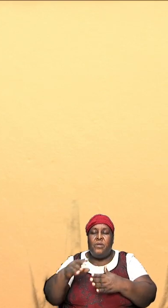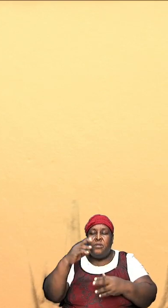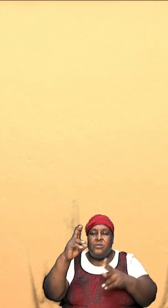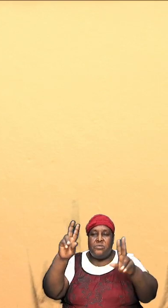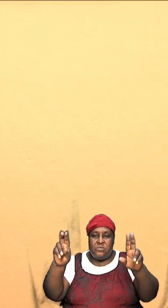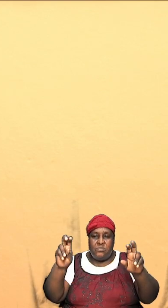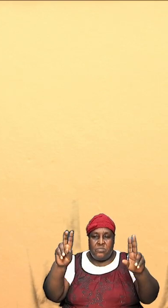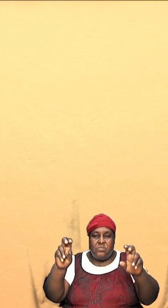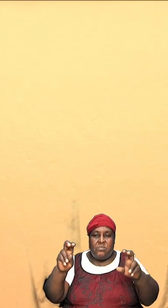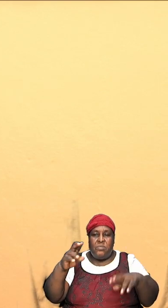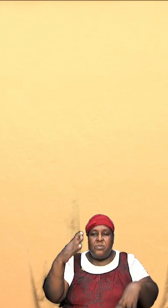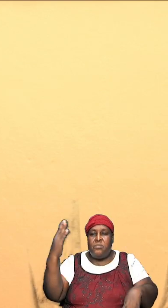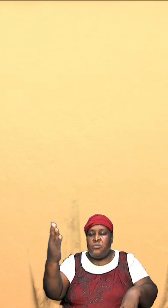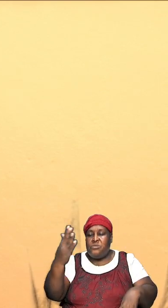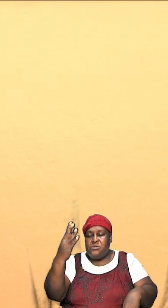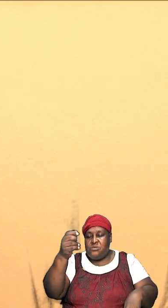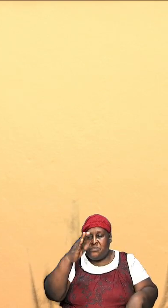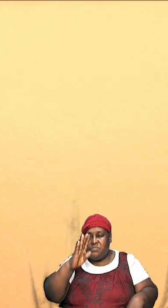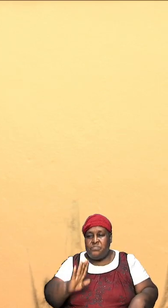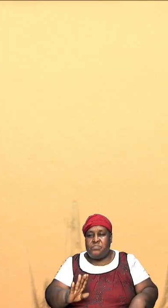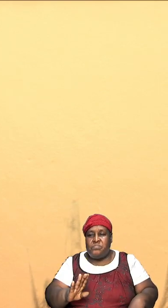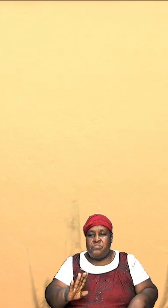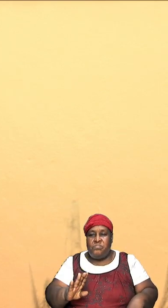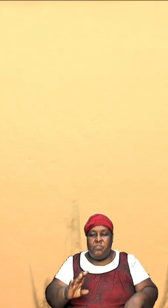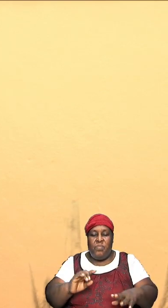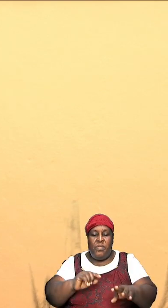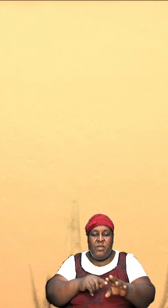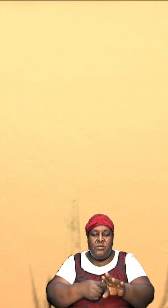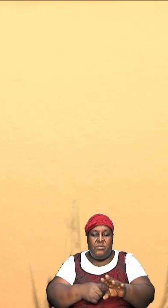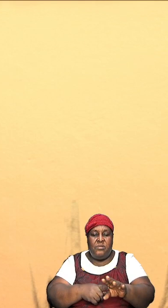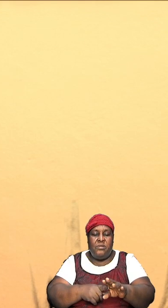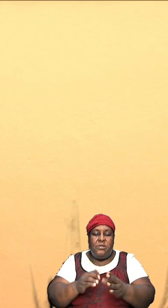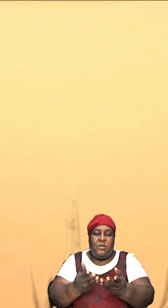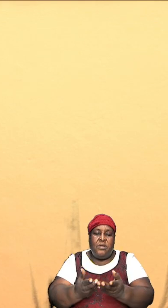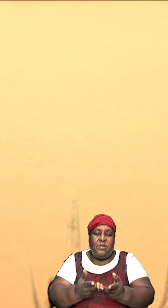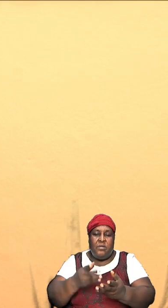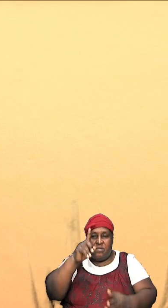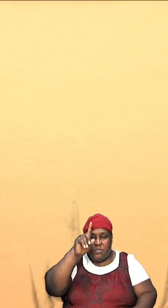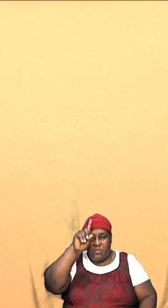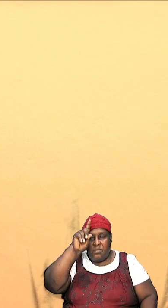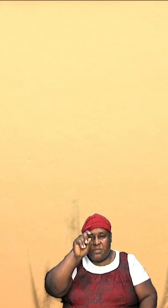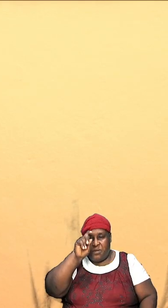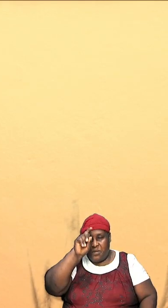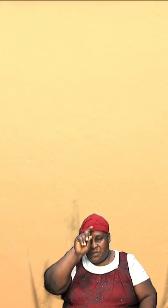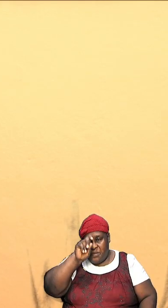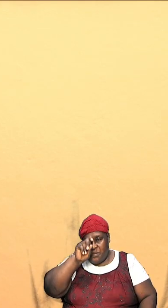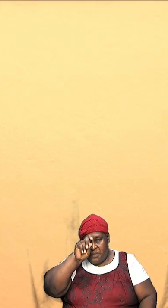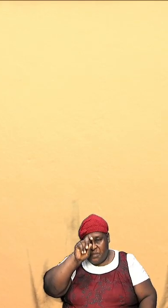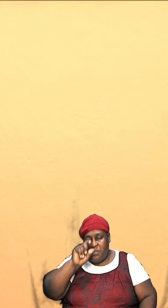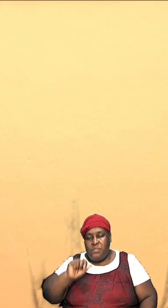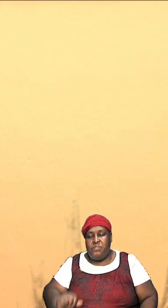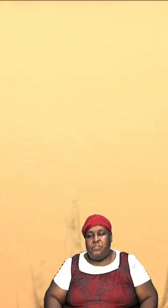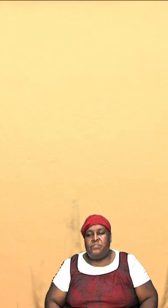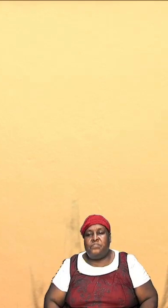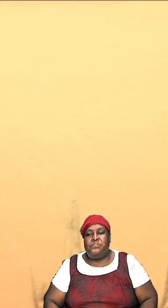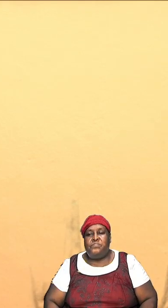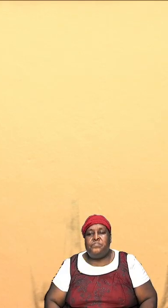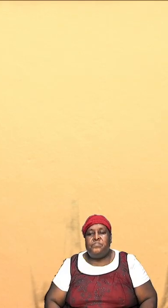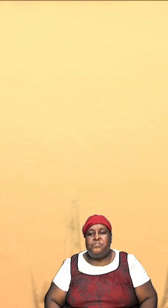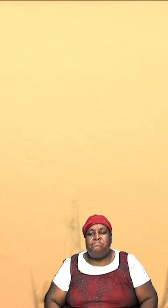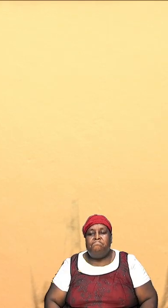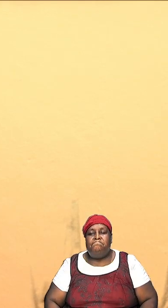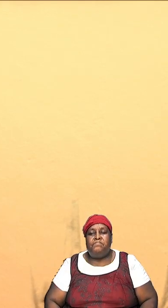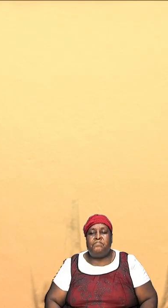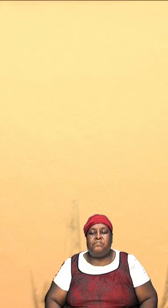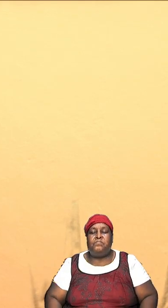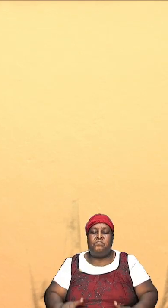started in the book of Exodus. And this is where we're going to end tonight, in the book of Exodus. So let us go